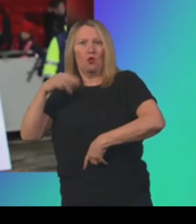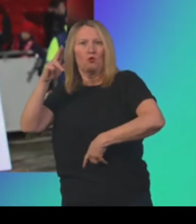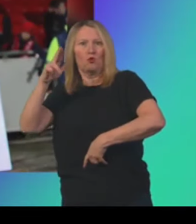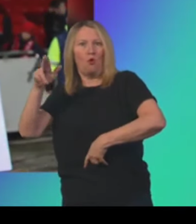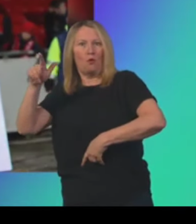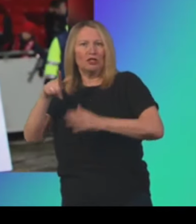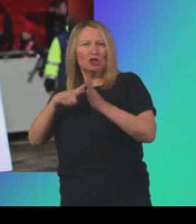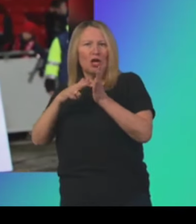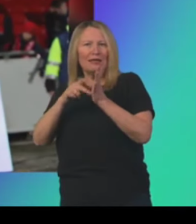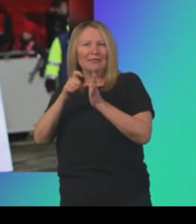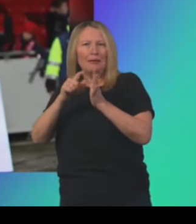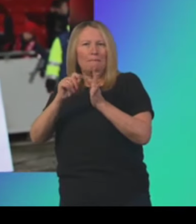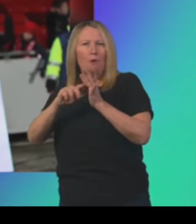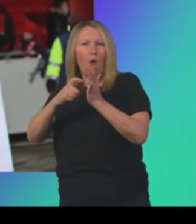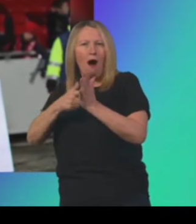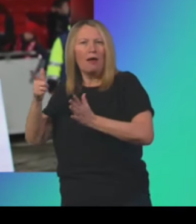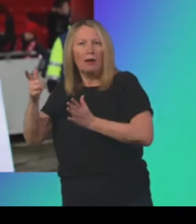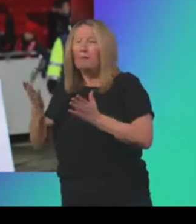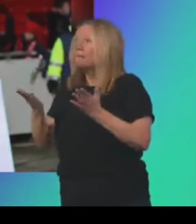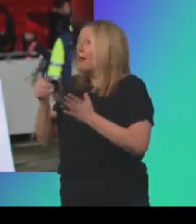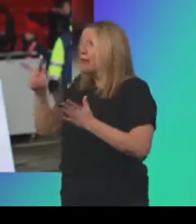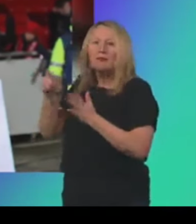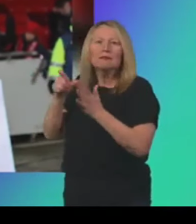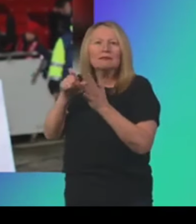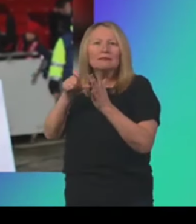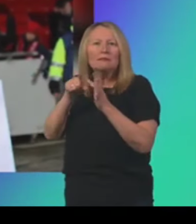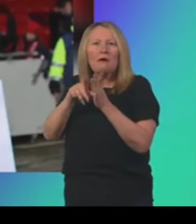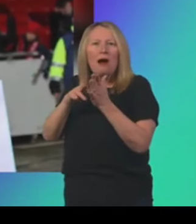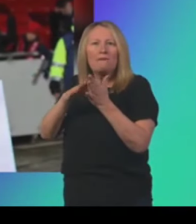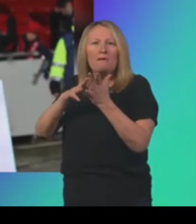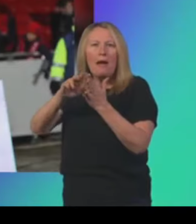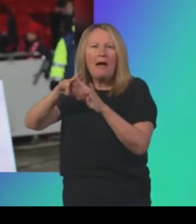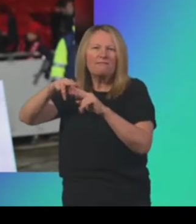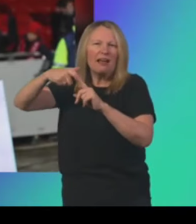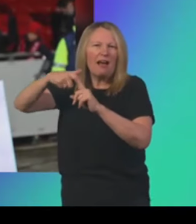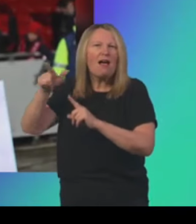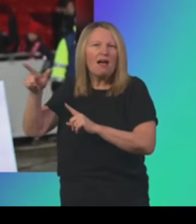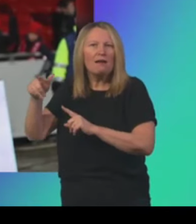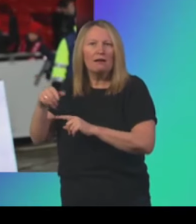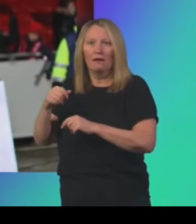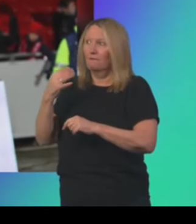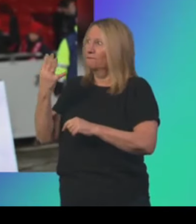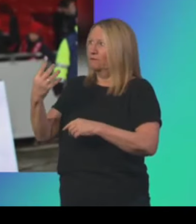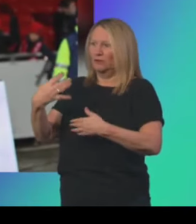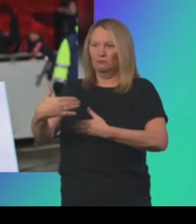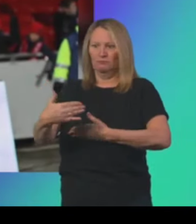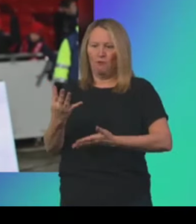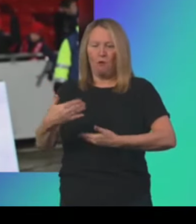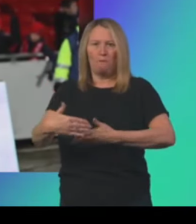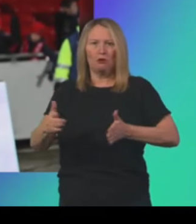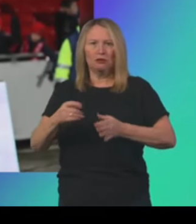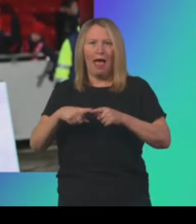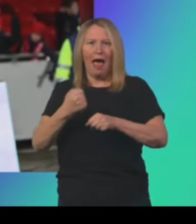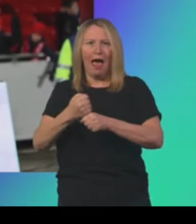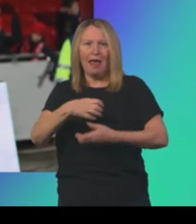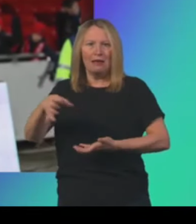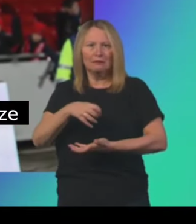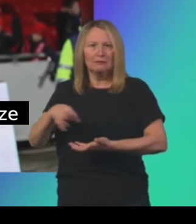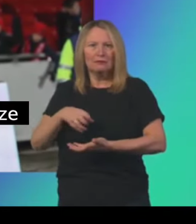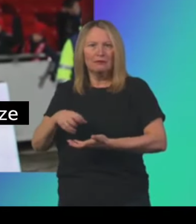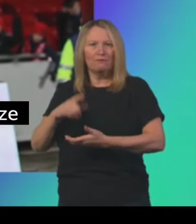Norway, Jan de Boer, who plays for Bern FK, was given 4 trays of eggs for his efforts because of the city's